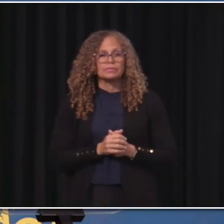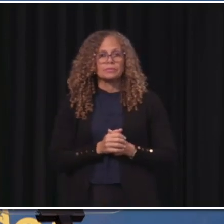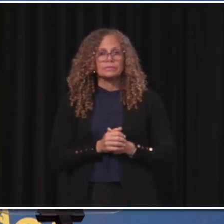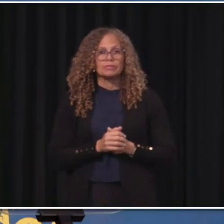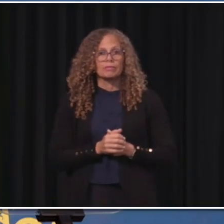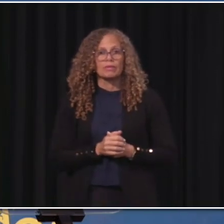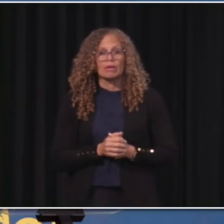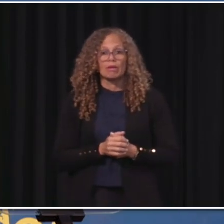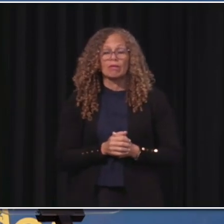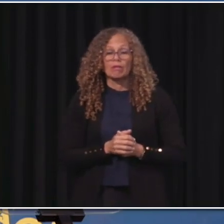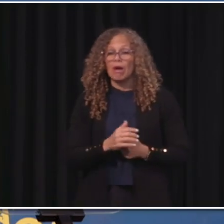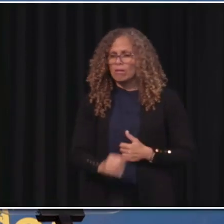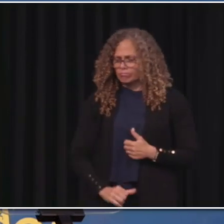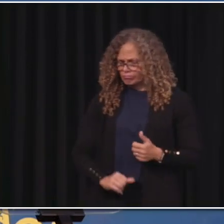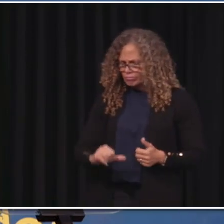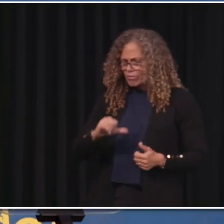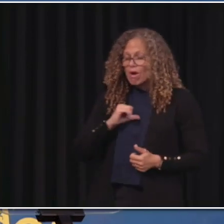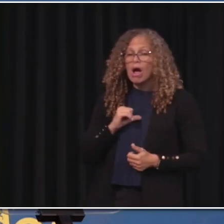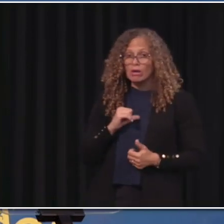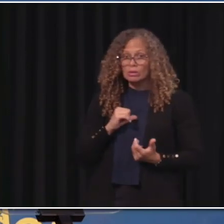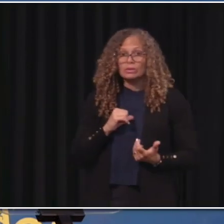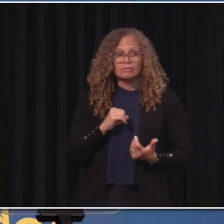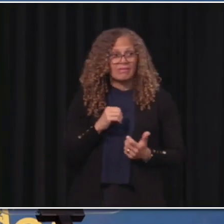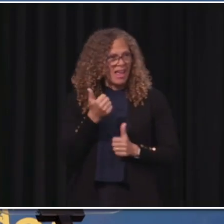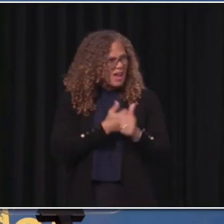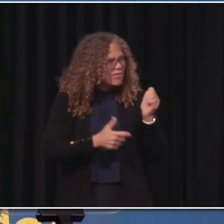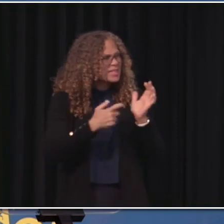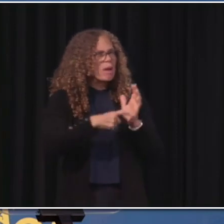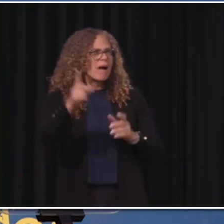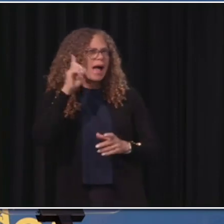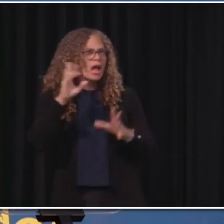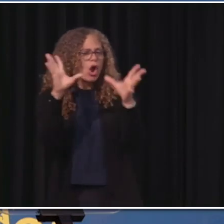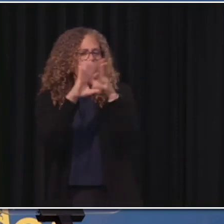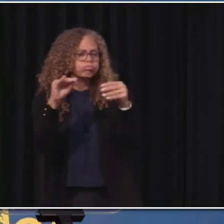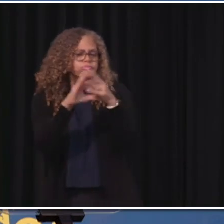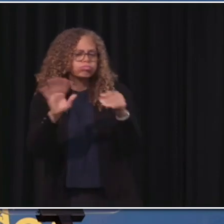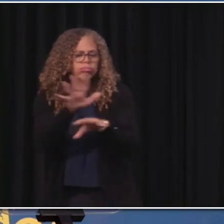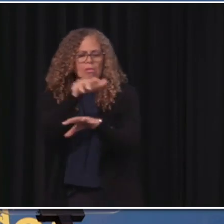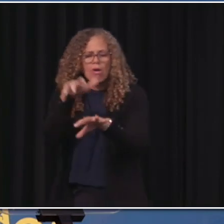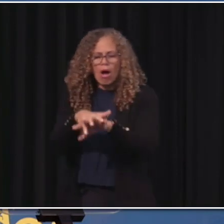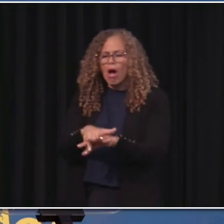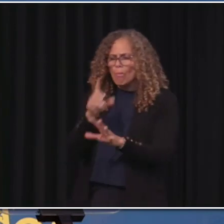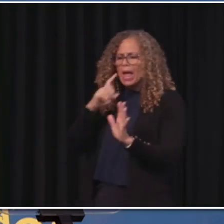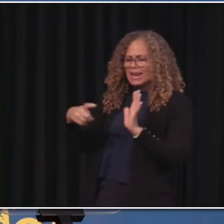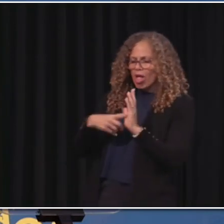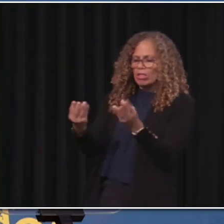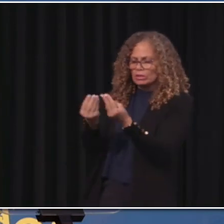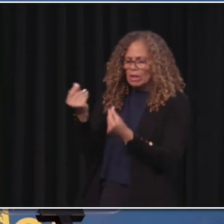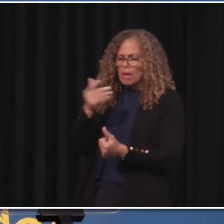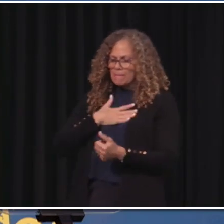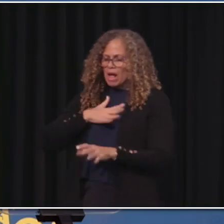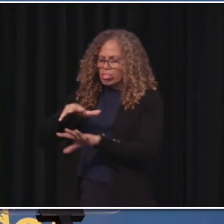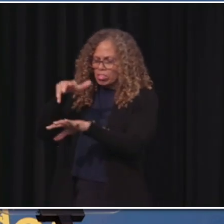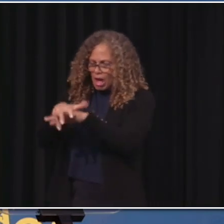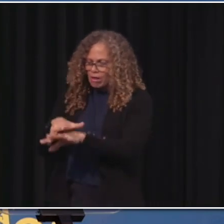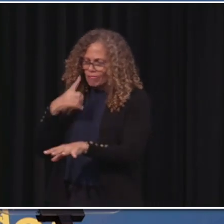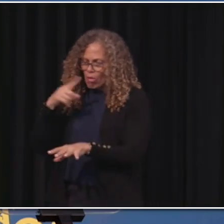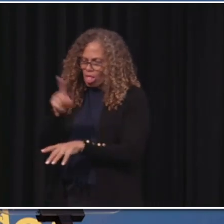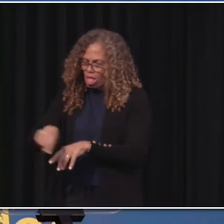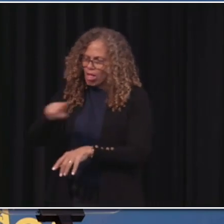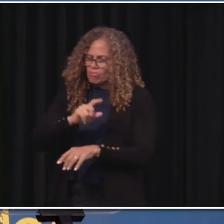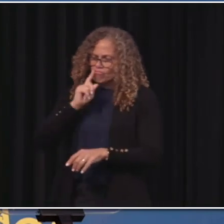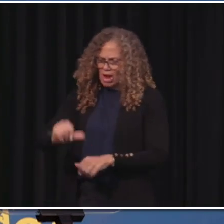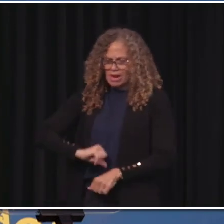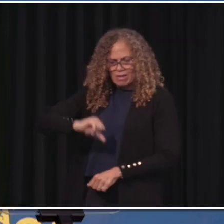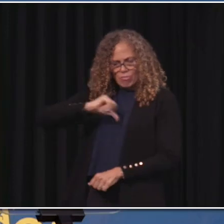It makes me proud every time an acknowledgement is made, whether it be here on my own ancestral land or on the land of another